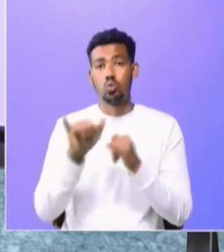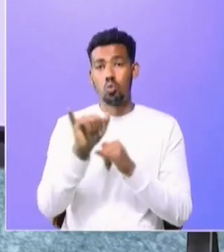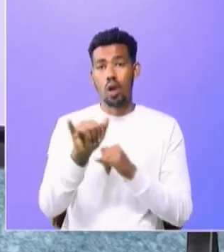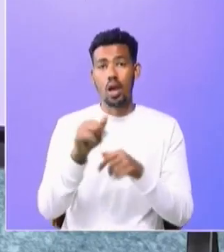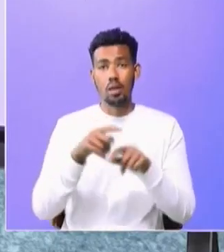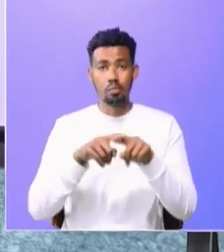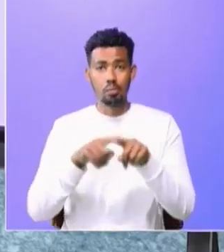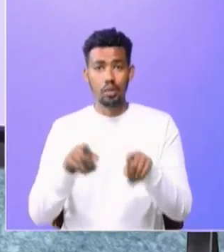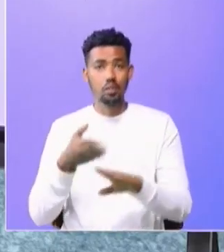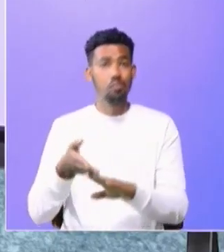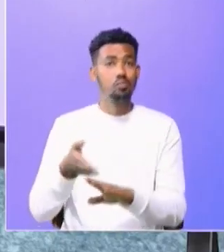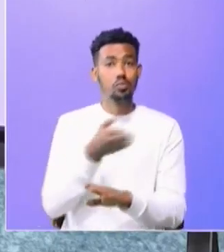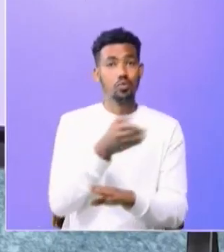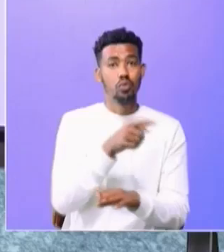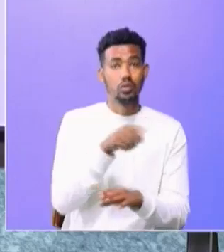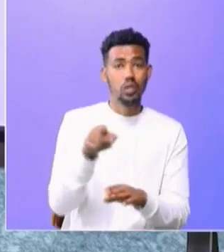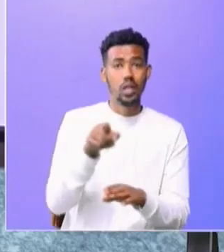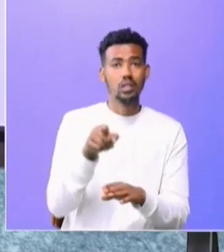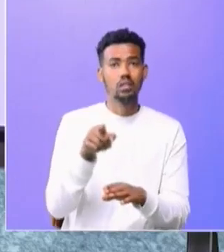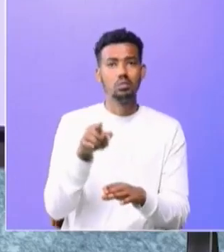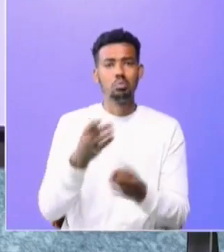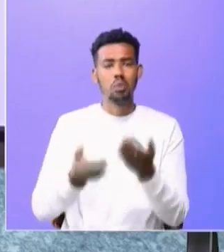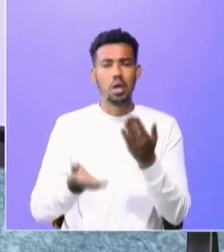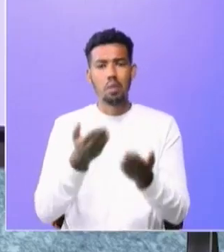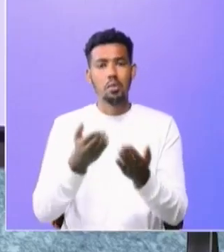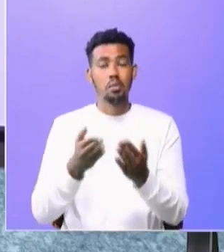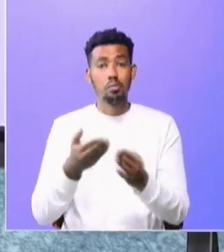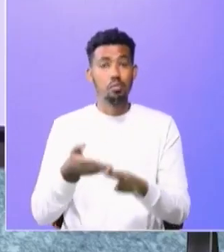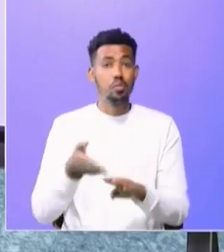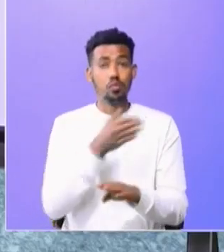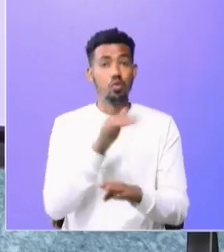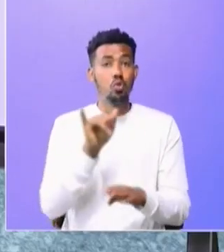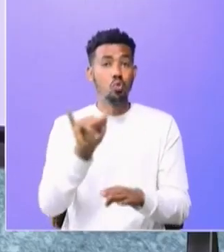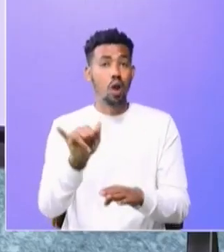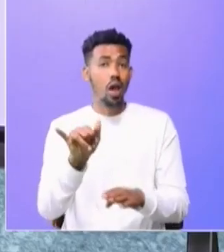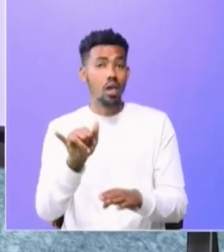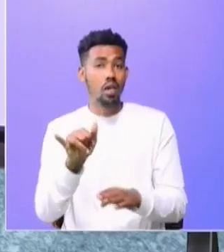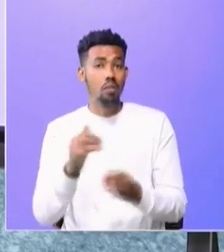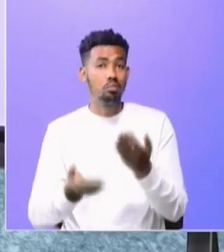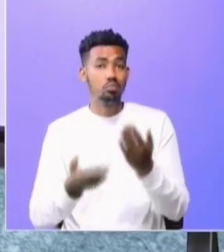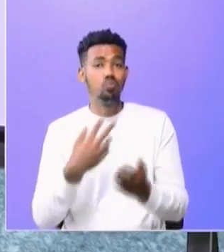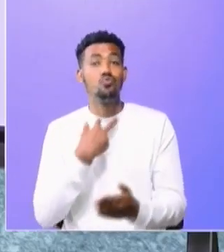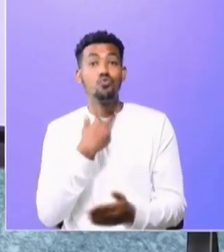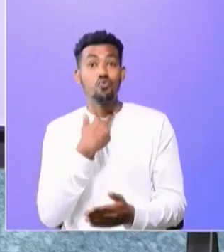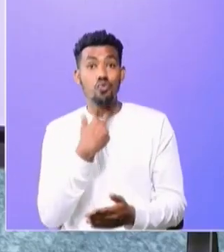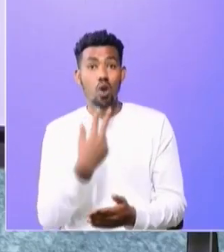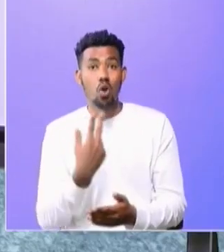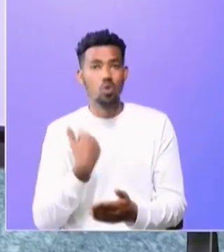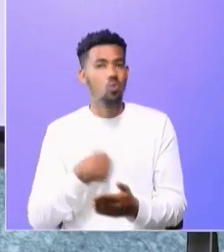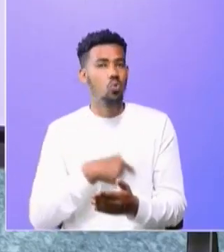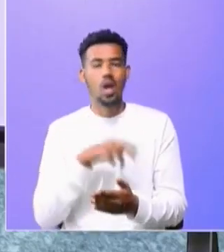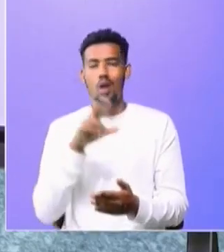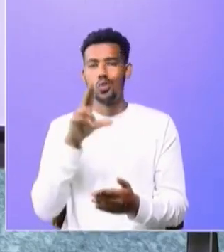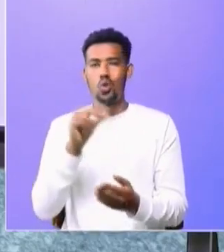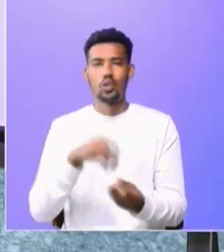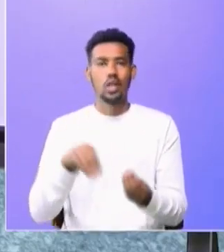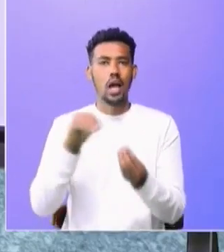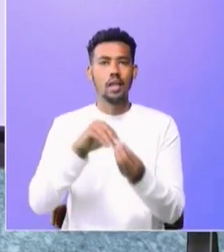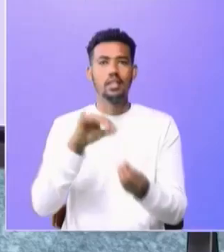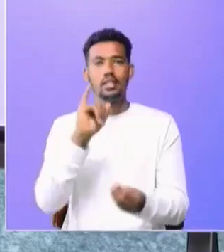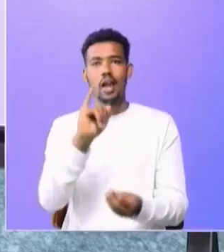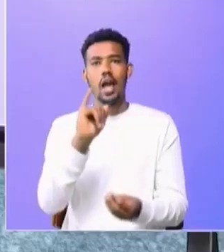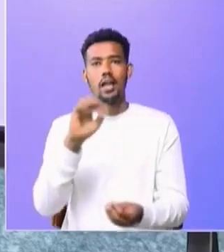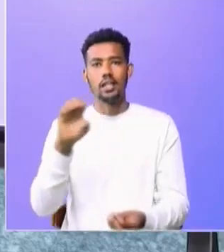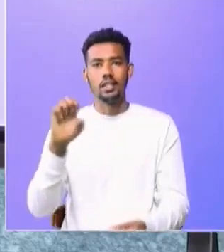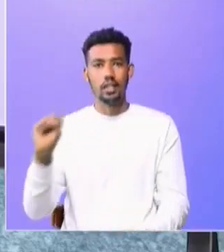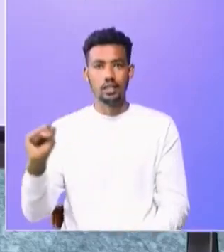but before them there is, or before y, there is a vowel. We are not adding ies.